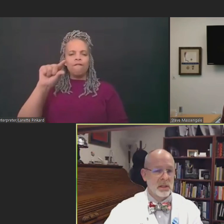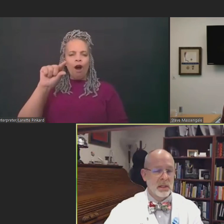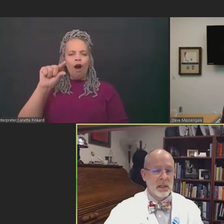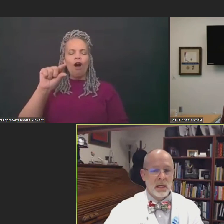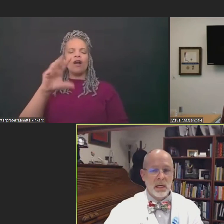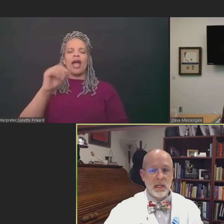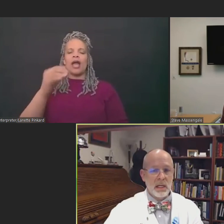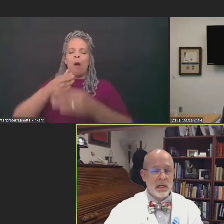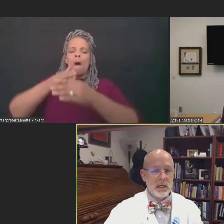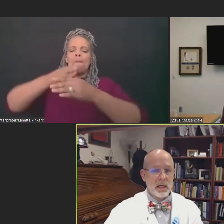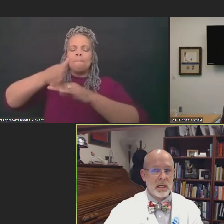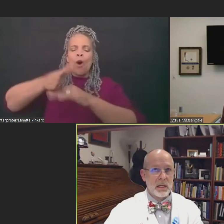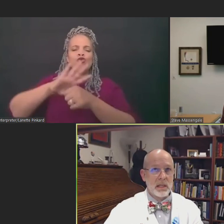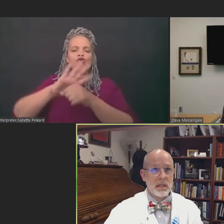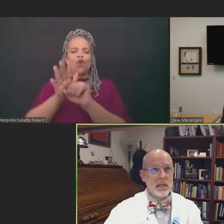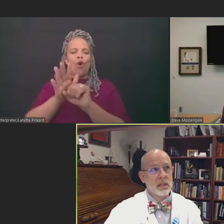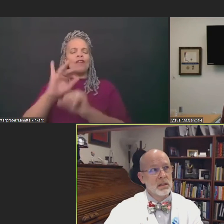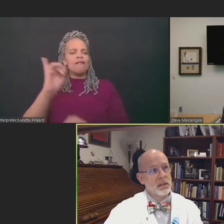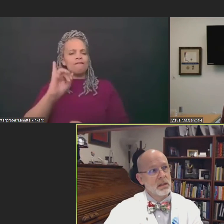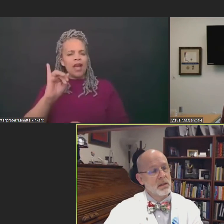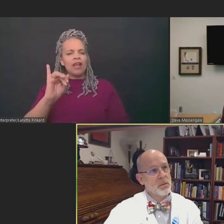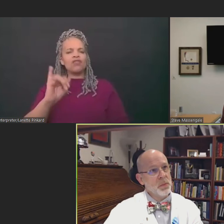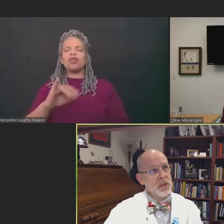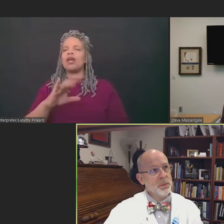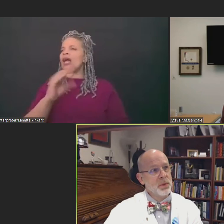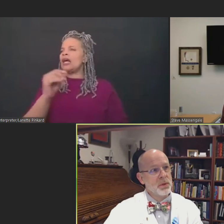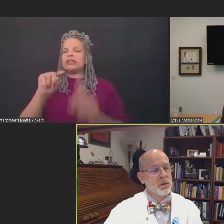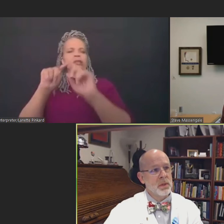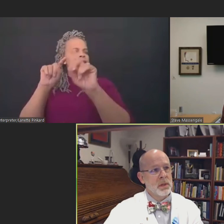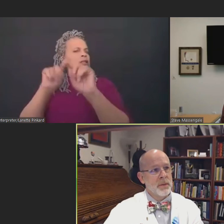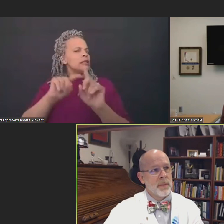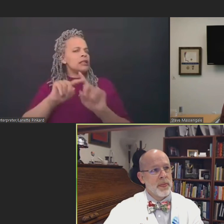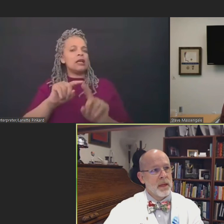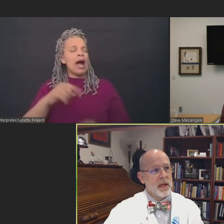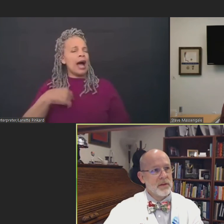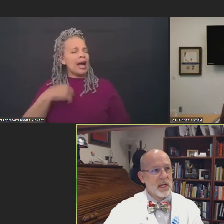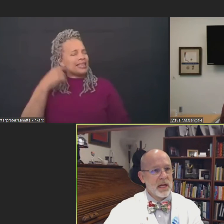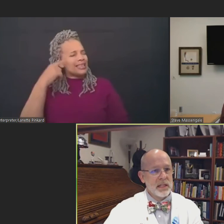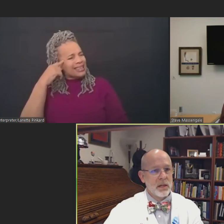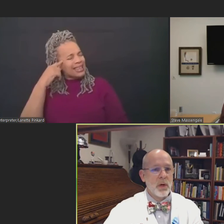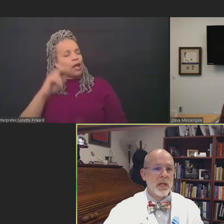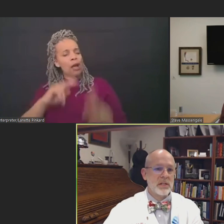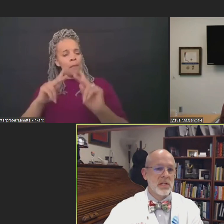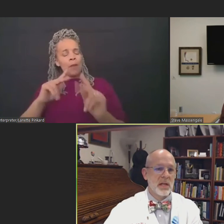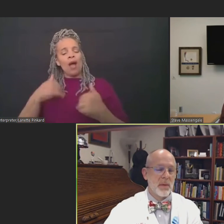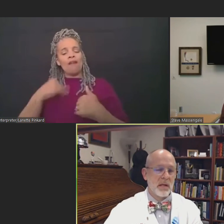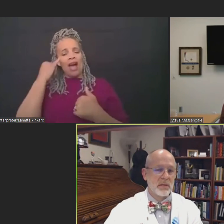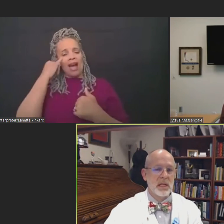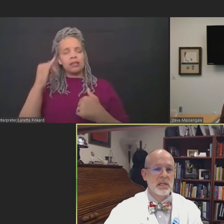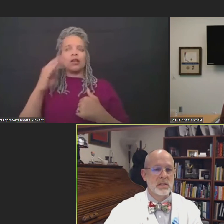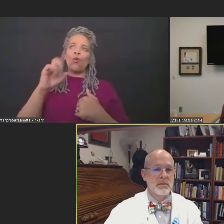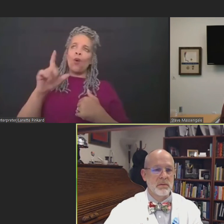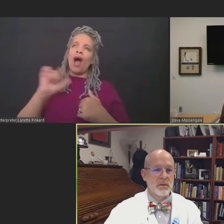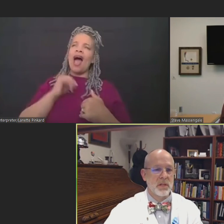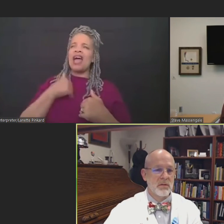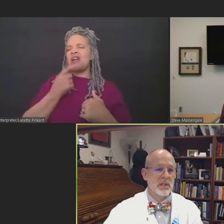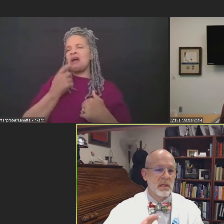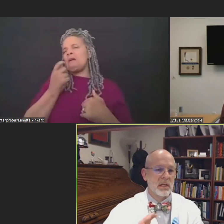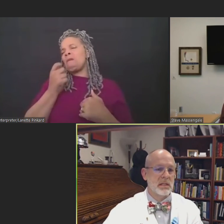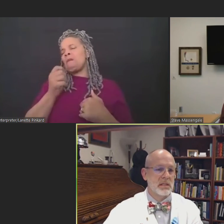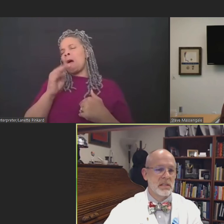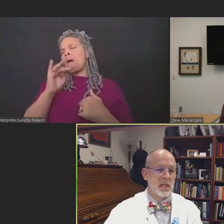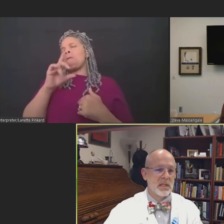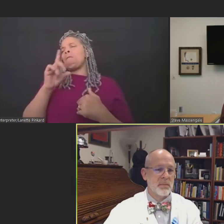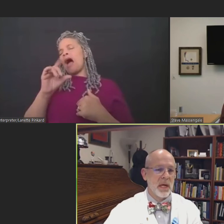infection. And I think people have the idea, well, I just had a mild case of